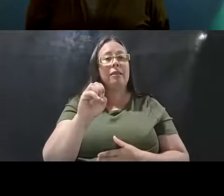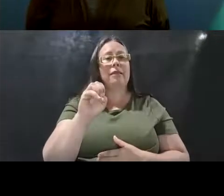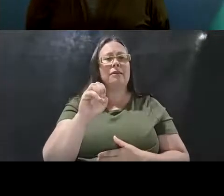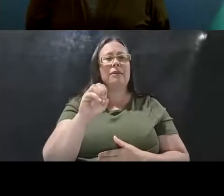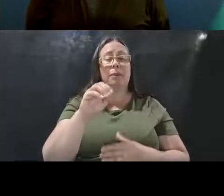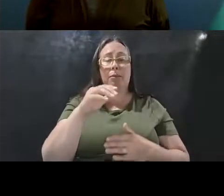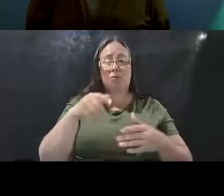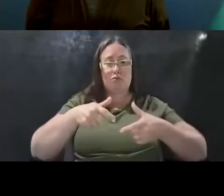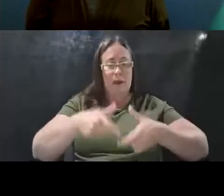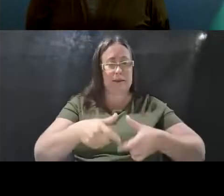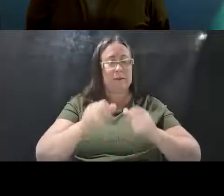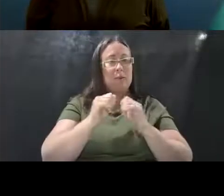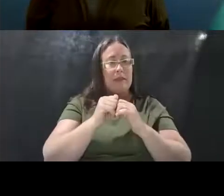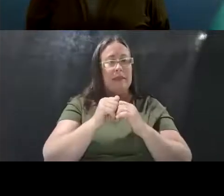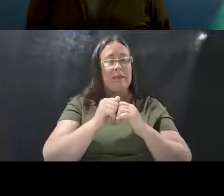Briefly,